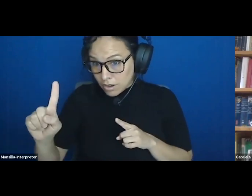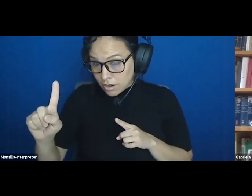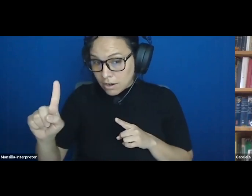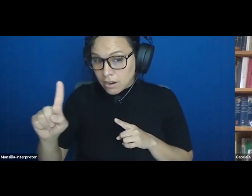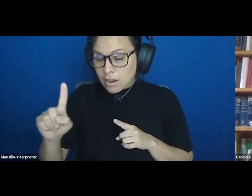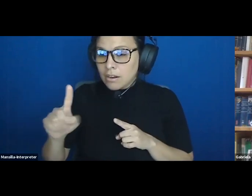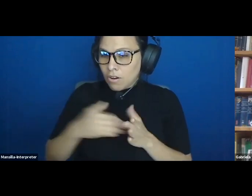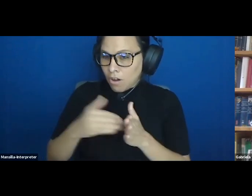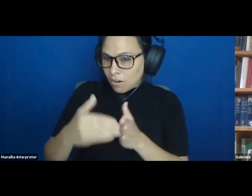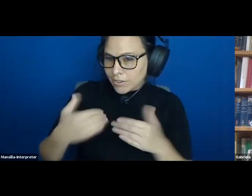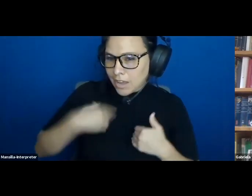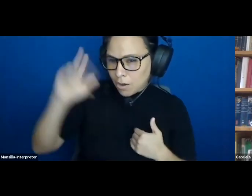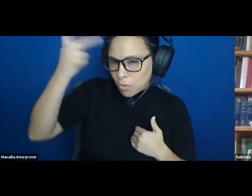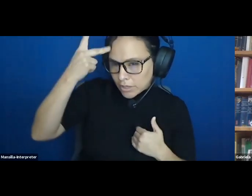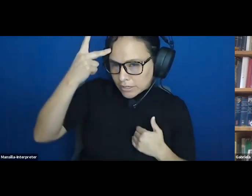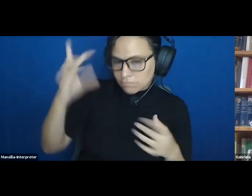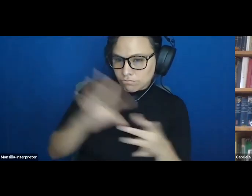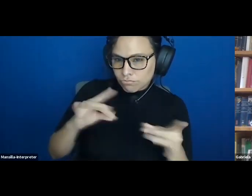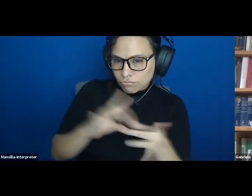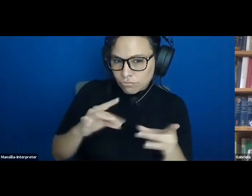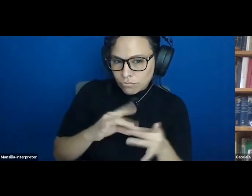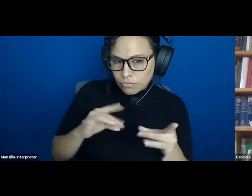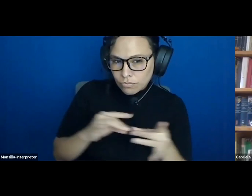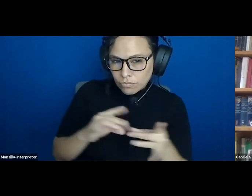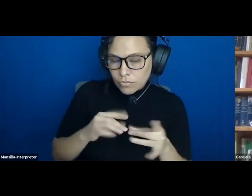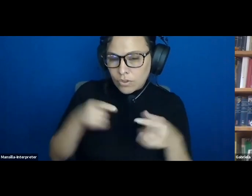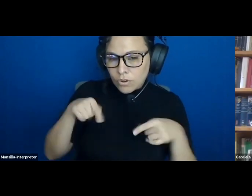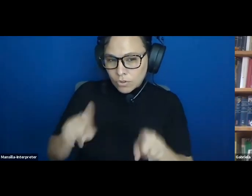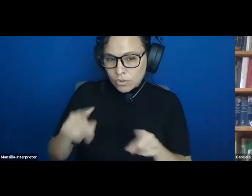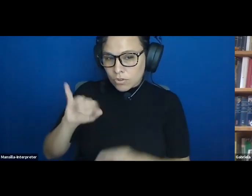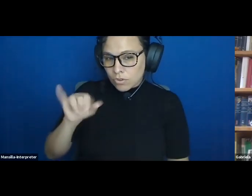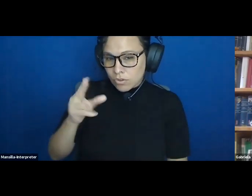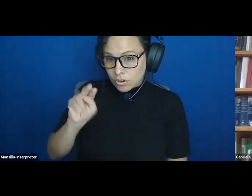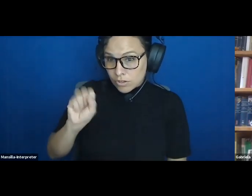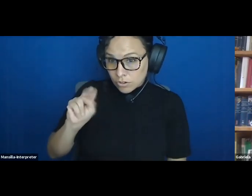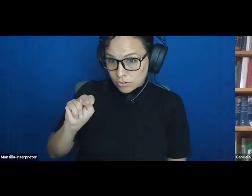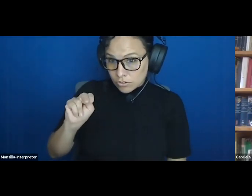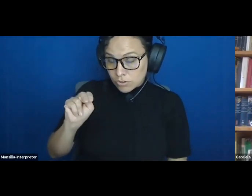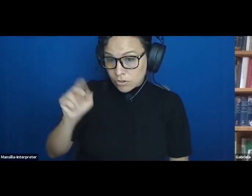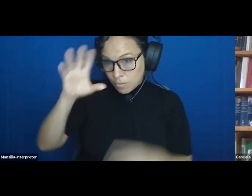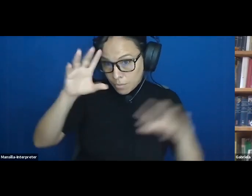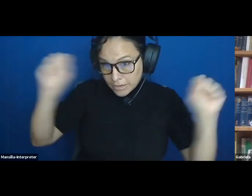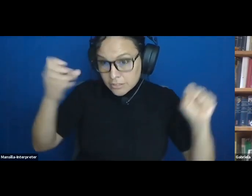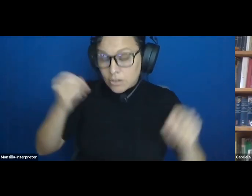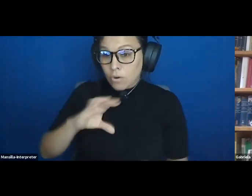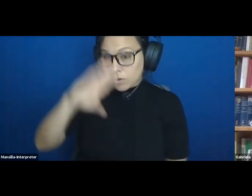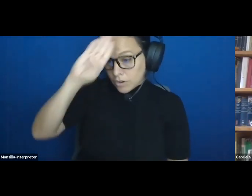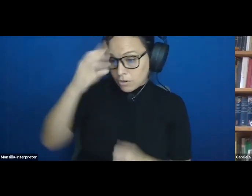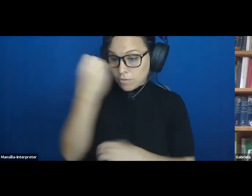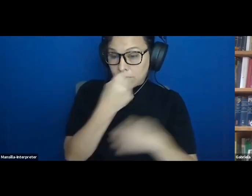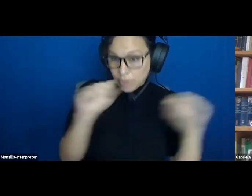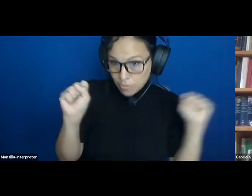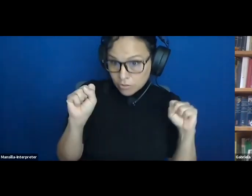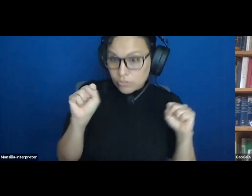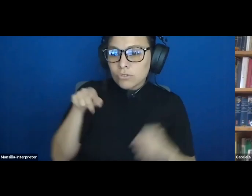stated political thoughts, for example, on Lyndon Johnson's administration or the Cuban Revolution. But in El Corno, we can